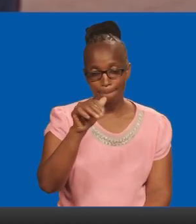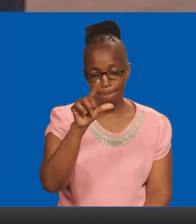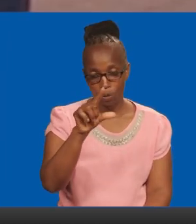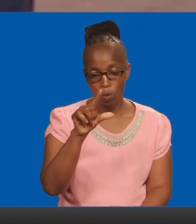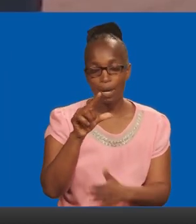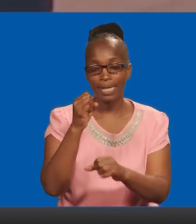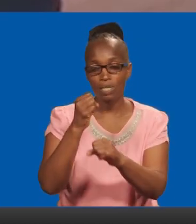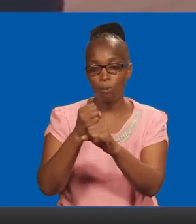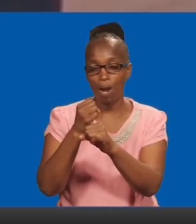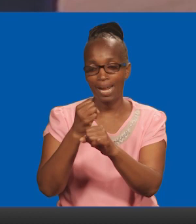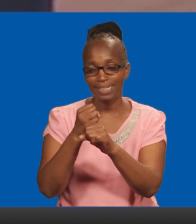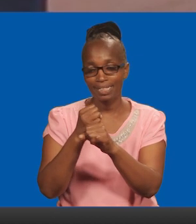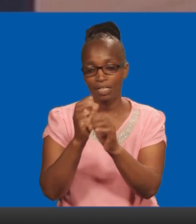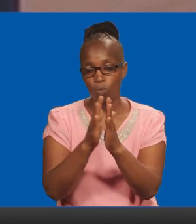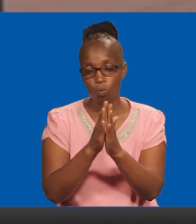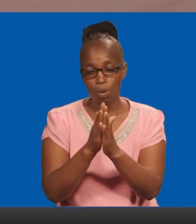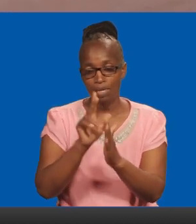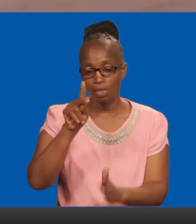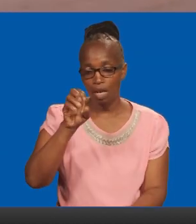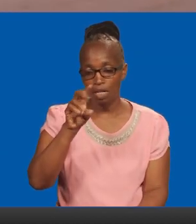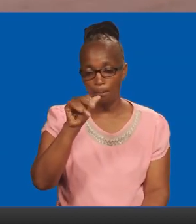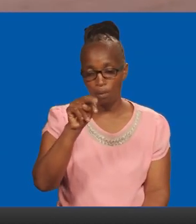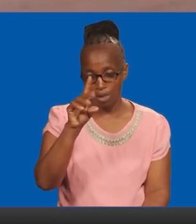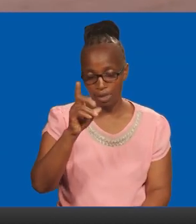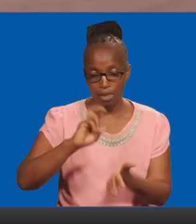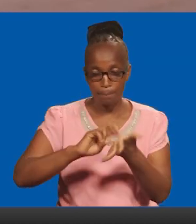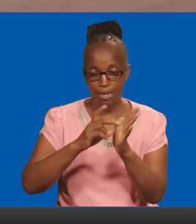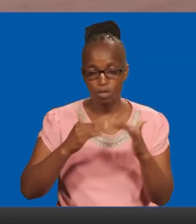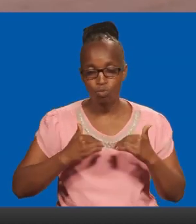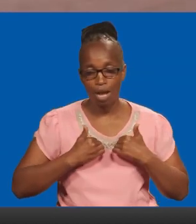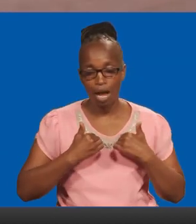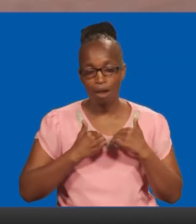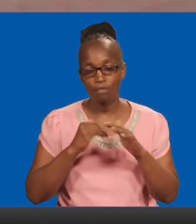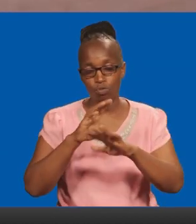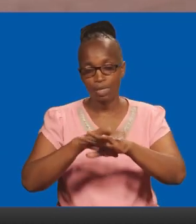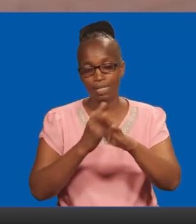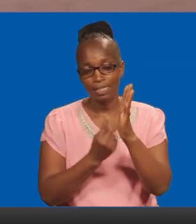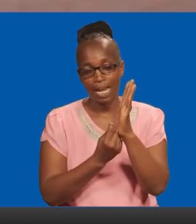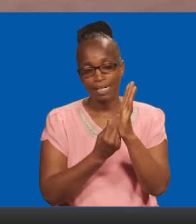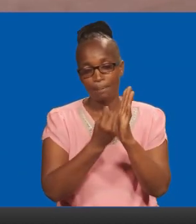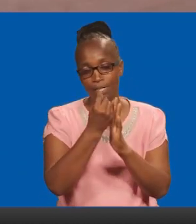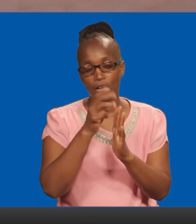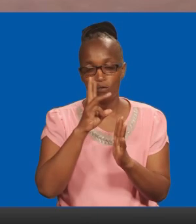geothermal power plant can be built in Poland. To build such a plant, we need to have